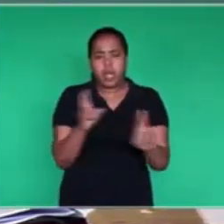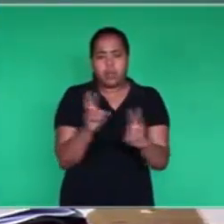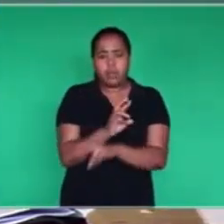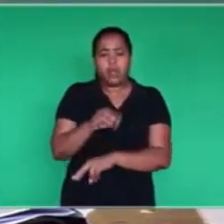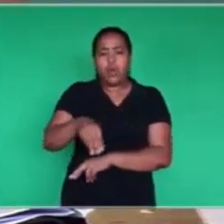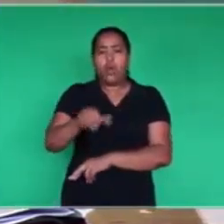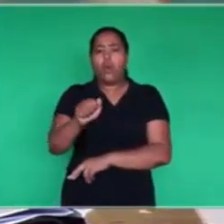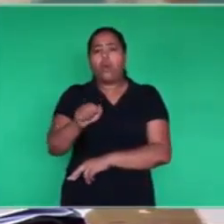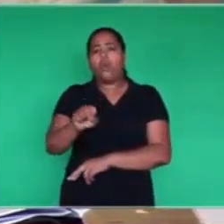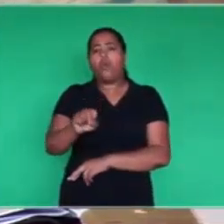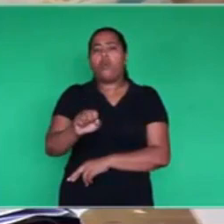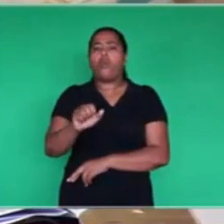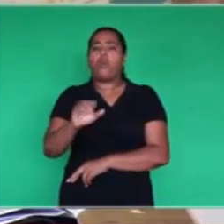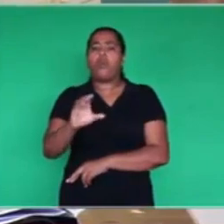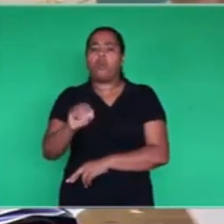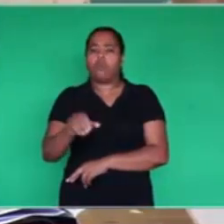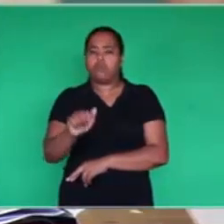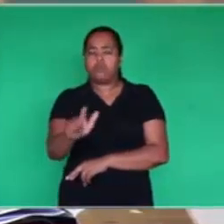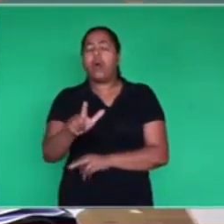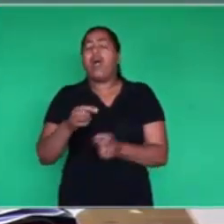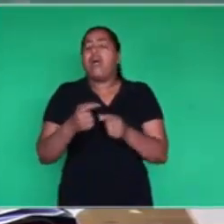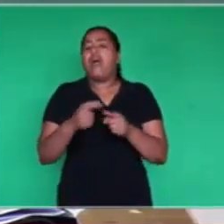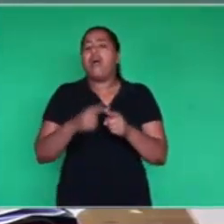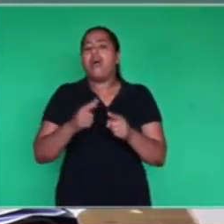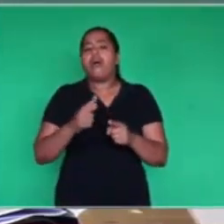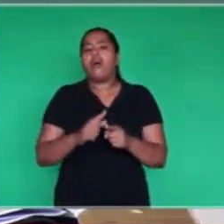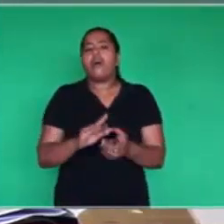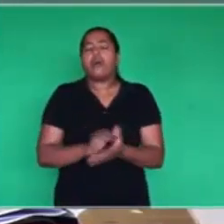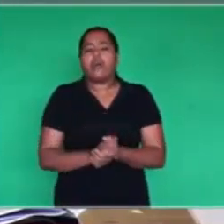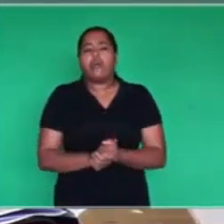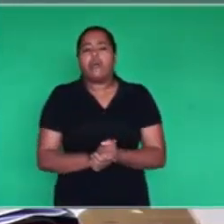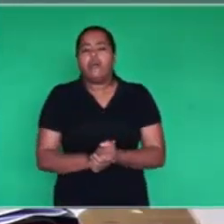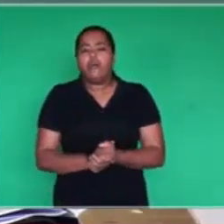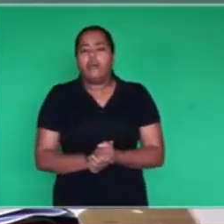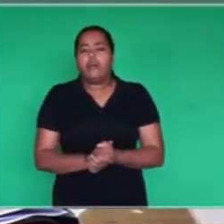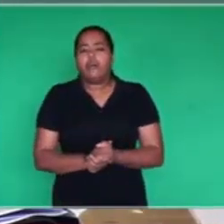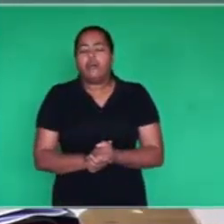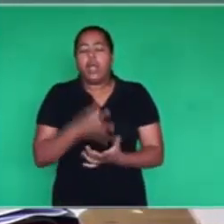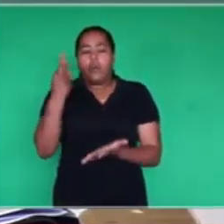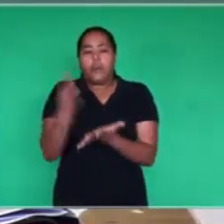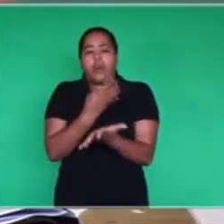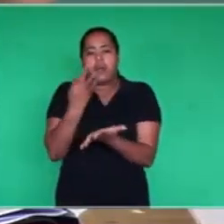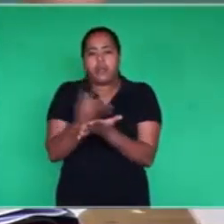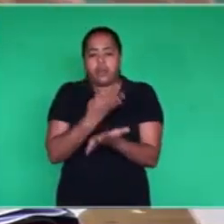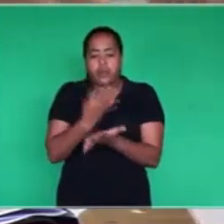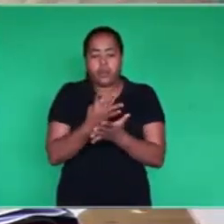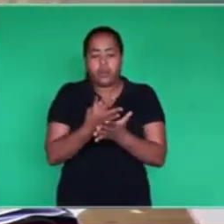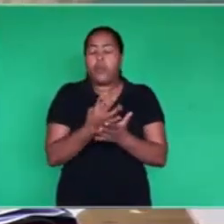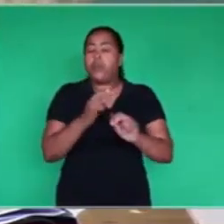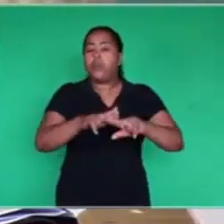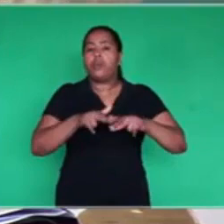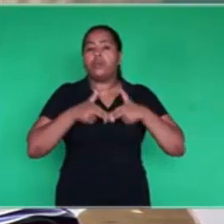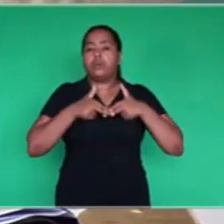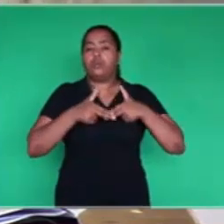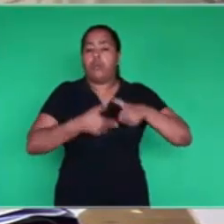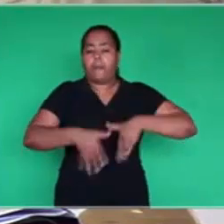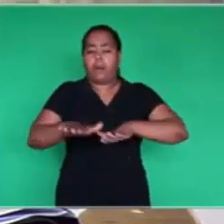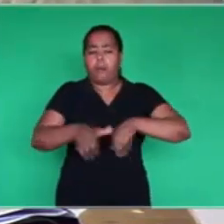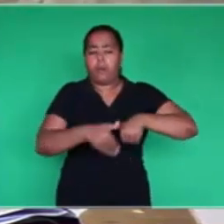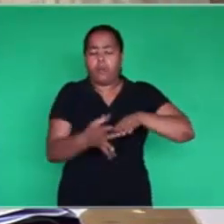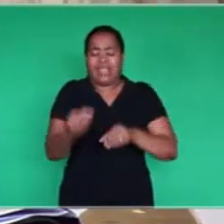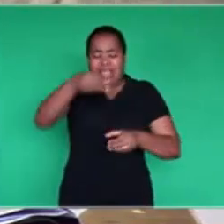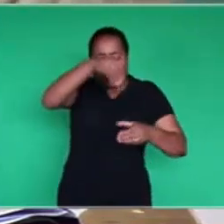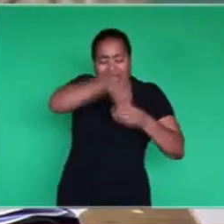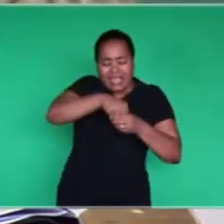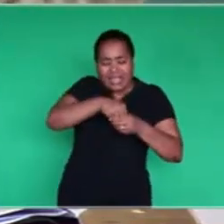formed. Now I ask you, is communism over? No, it's not. It actually has been disseminated throughout the